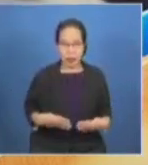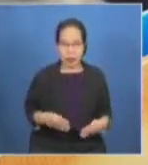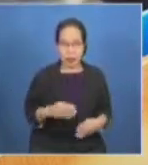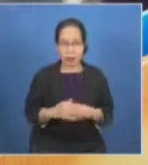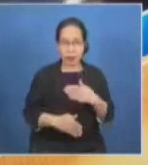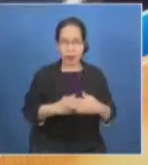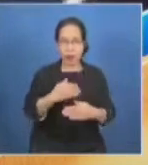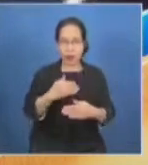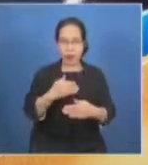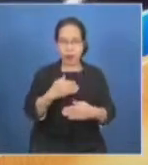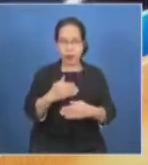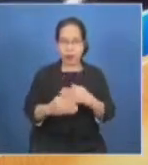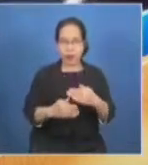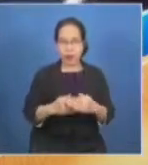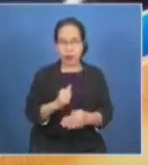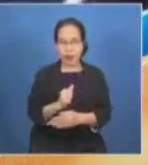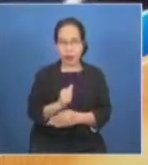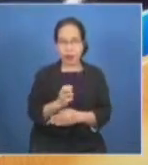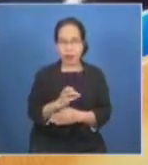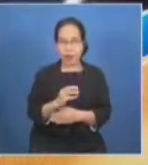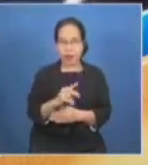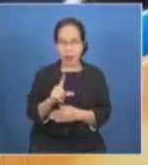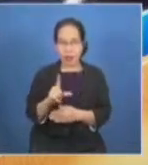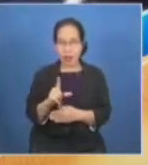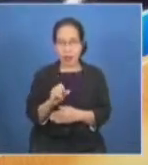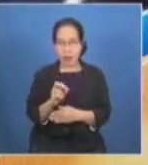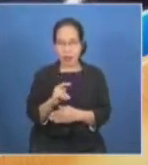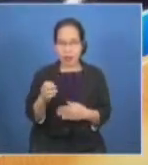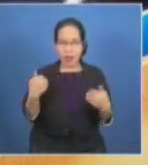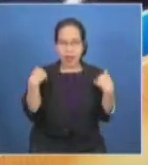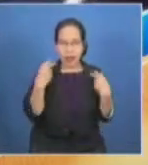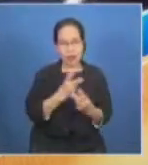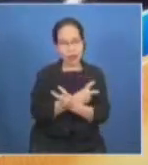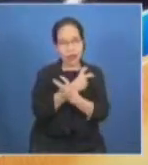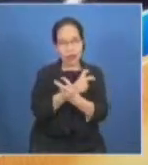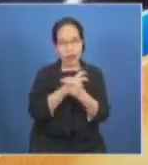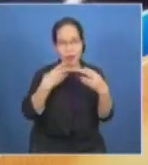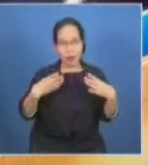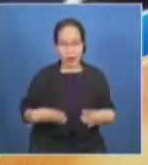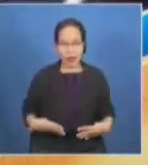body produces adrenaline. And